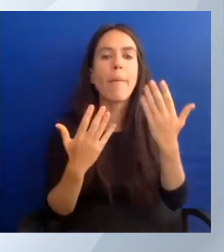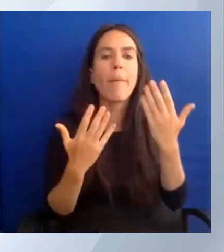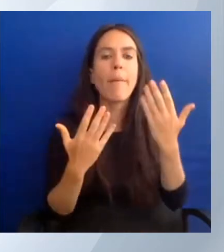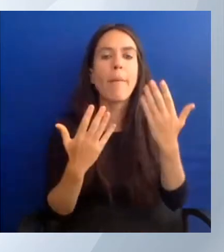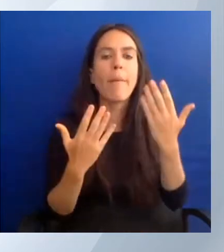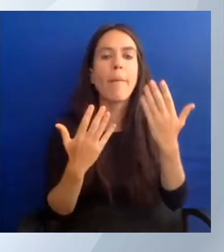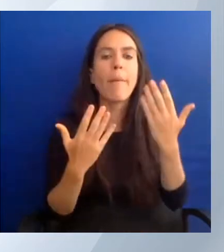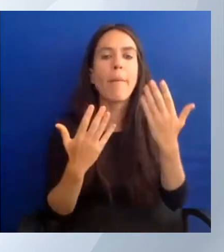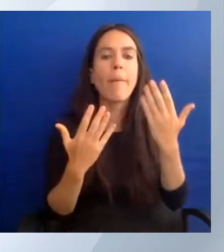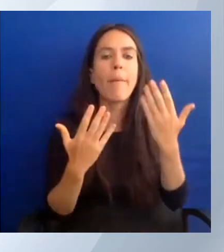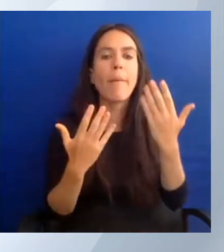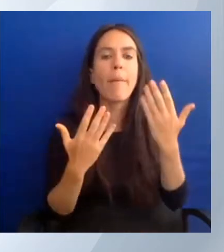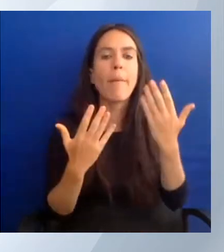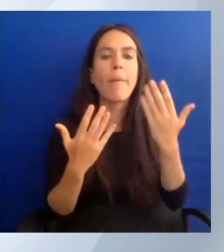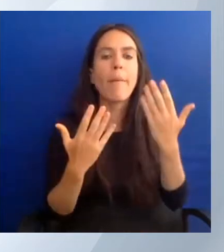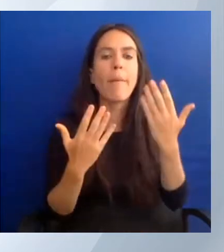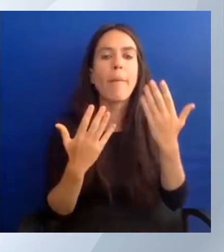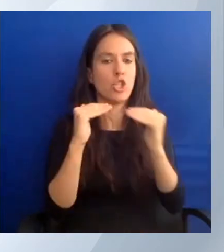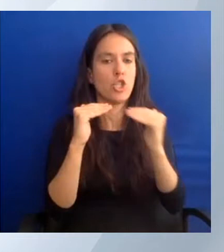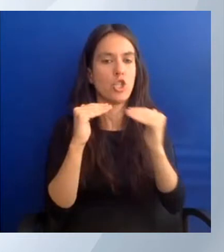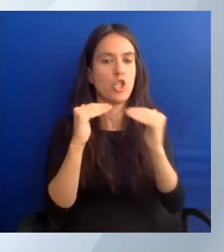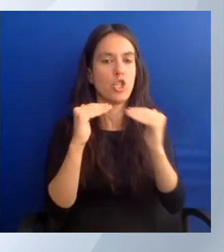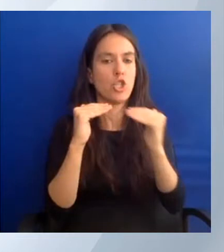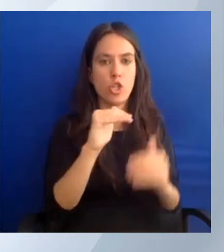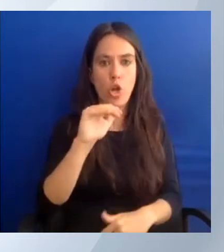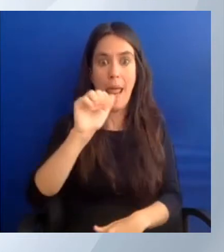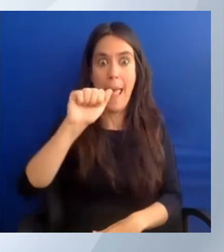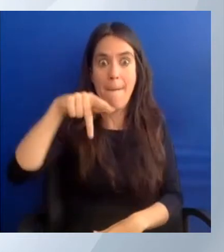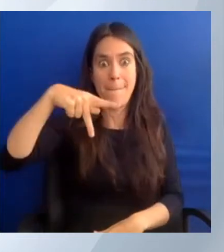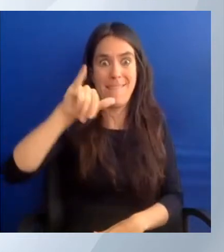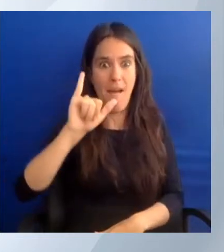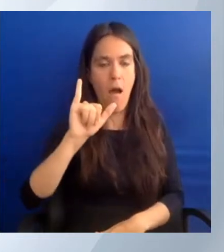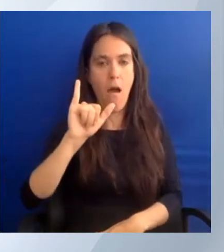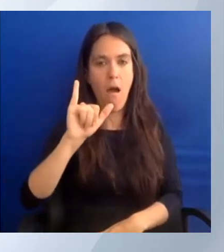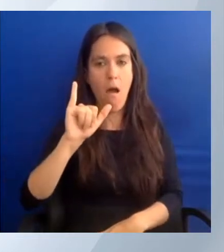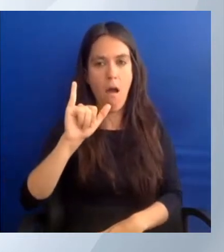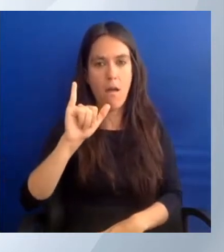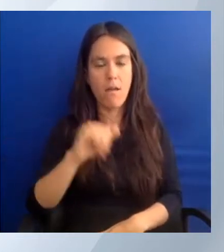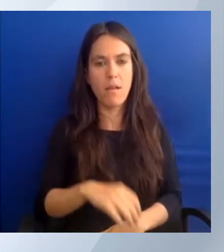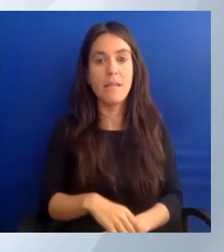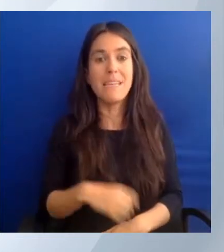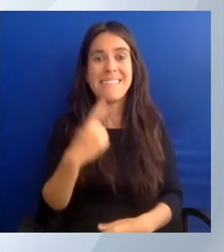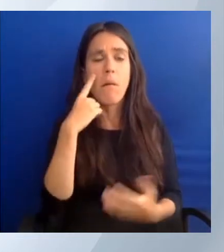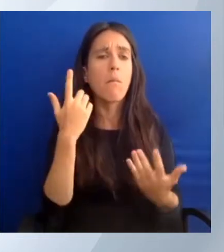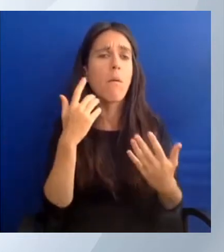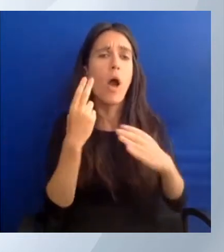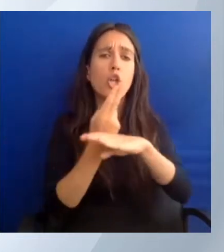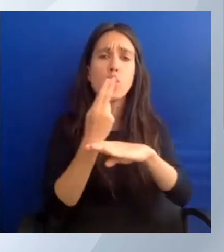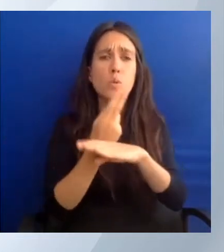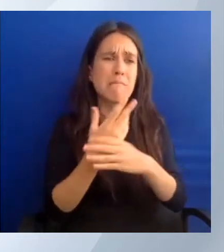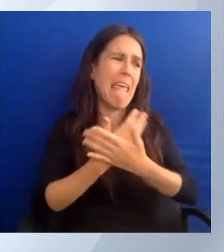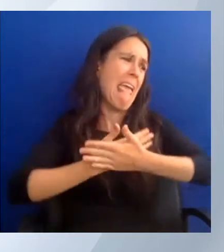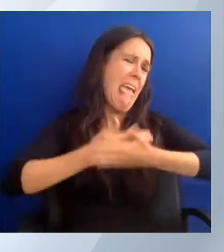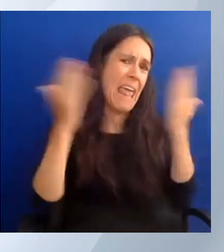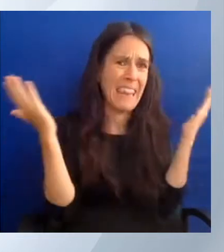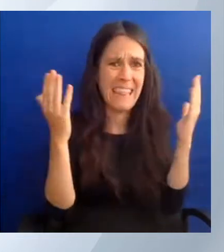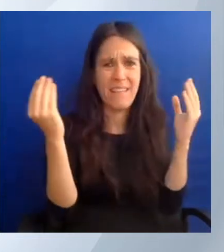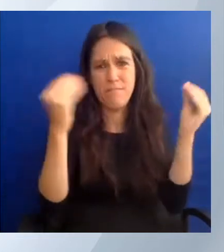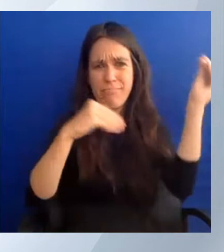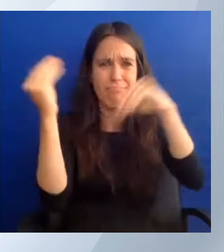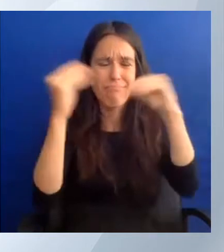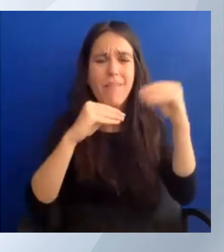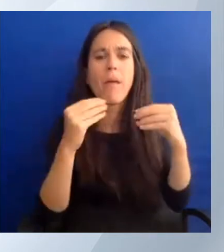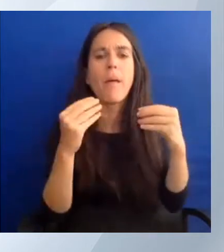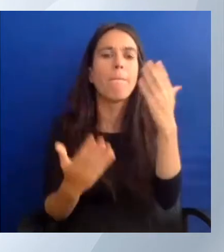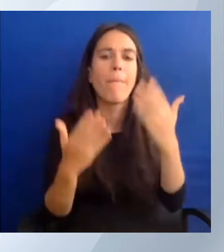It is exposed as standard API, HTTP or gRPC, and you can pretty much use any component. So if, for example, if I'm